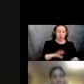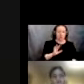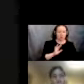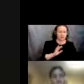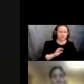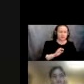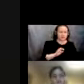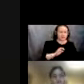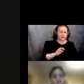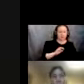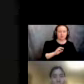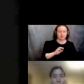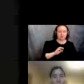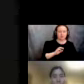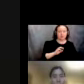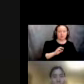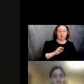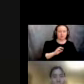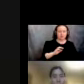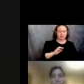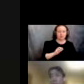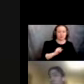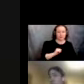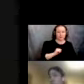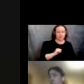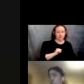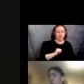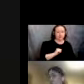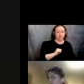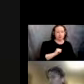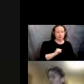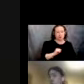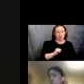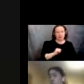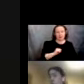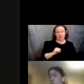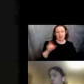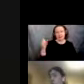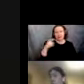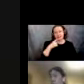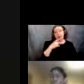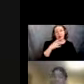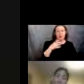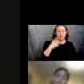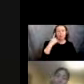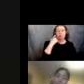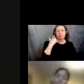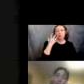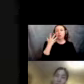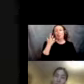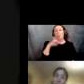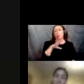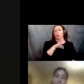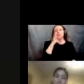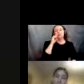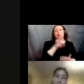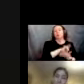Partly, they say, I think, to mitigate discrimination against Japanese Americans during the war, because this was still in